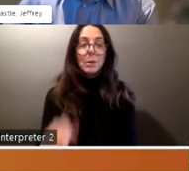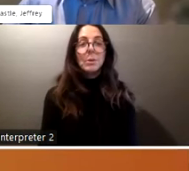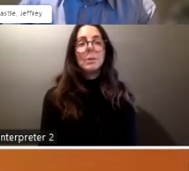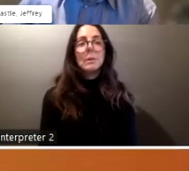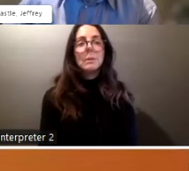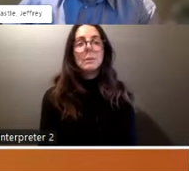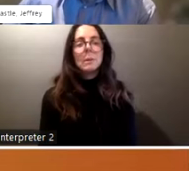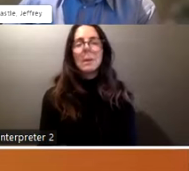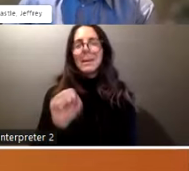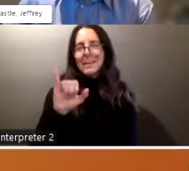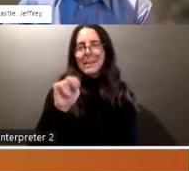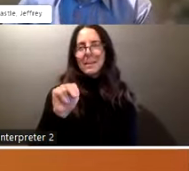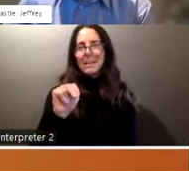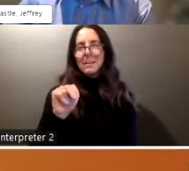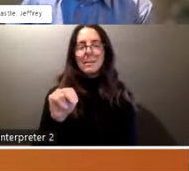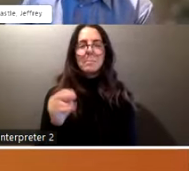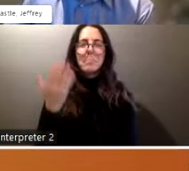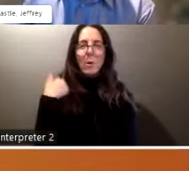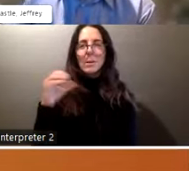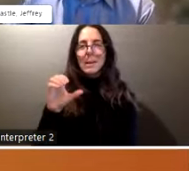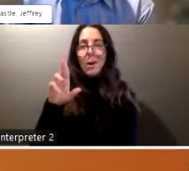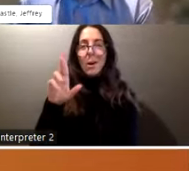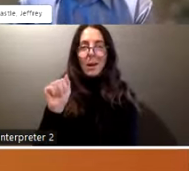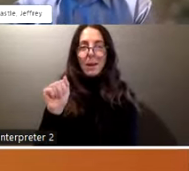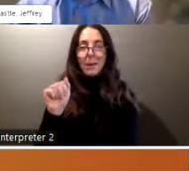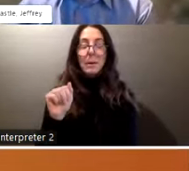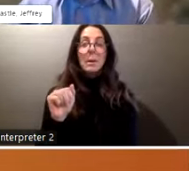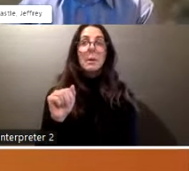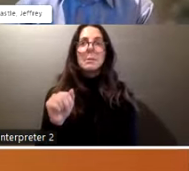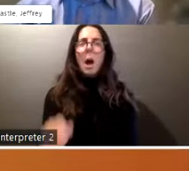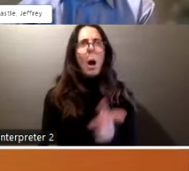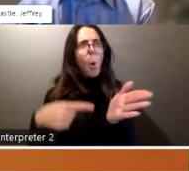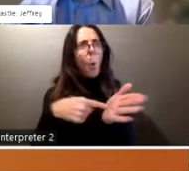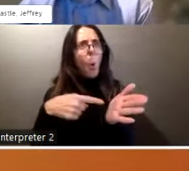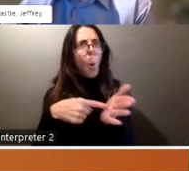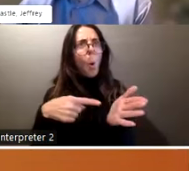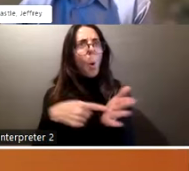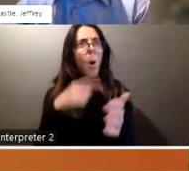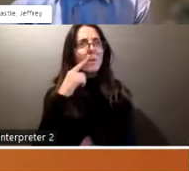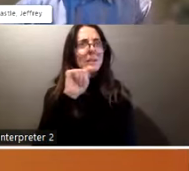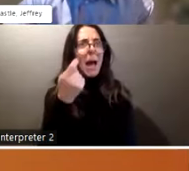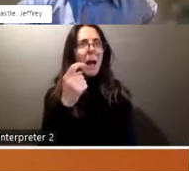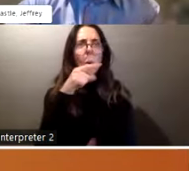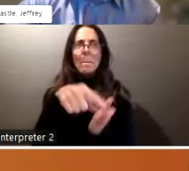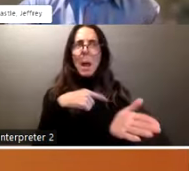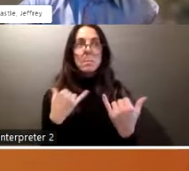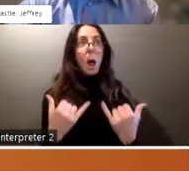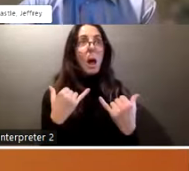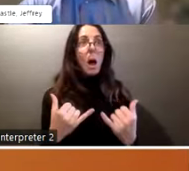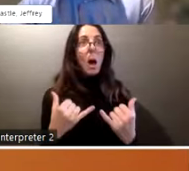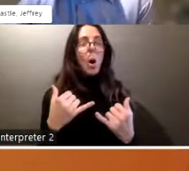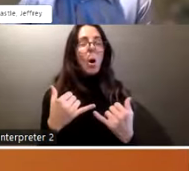scam historically would have been CRA, where they claimed you owed back taxes, and if you didn't pay immediately, you would be